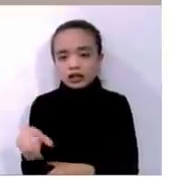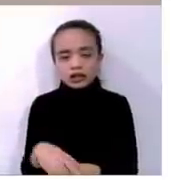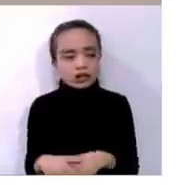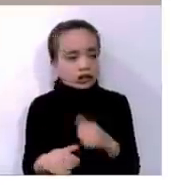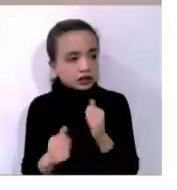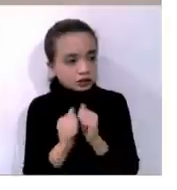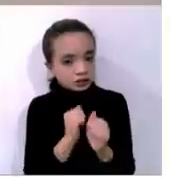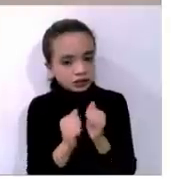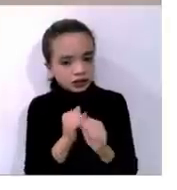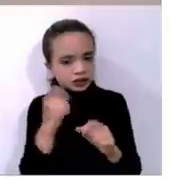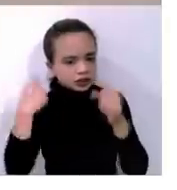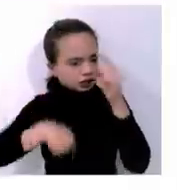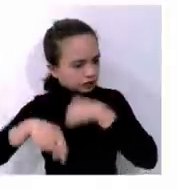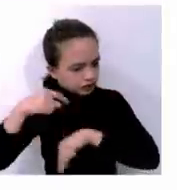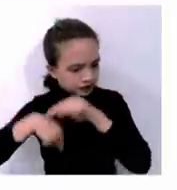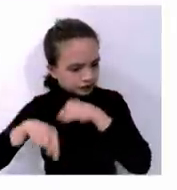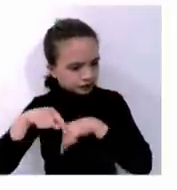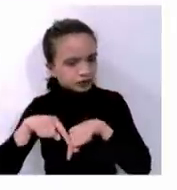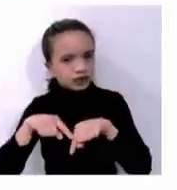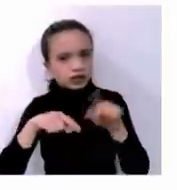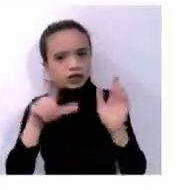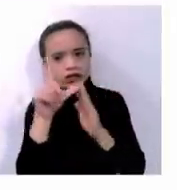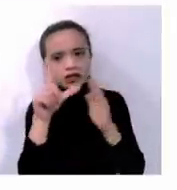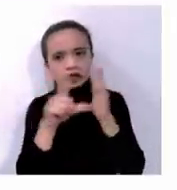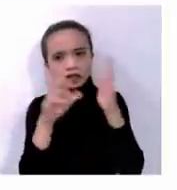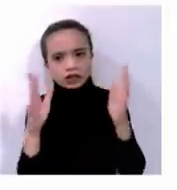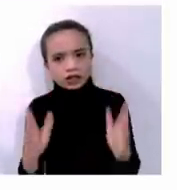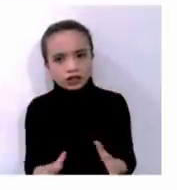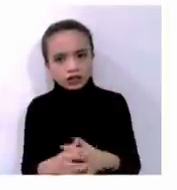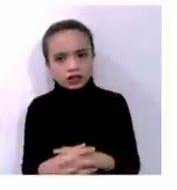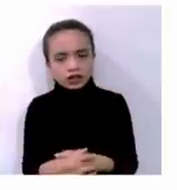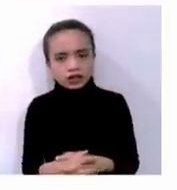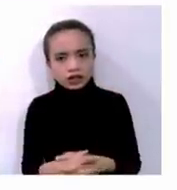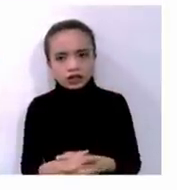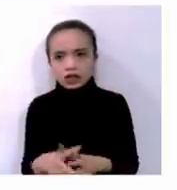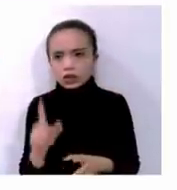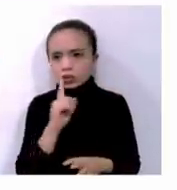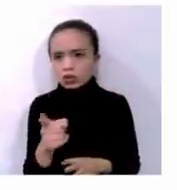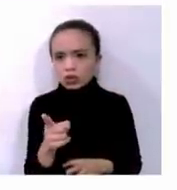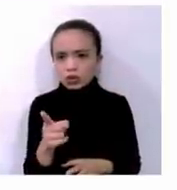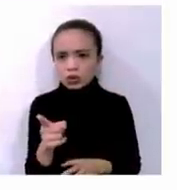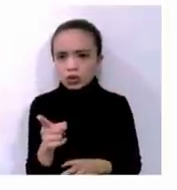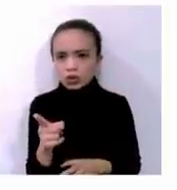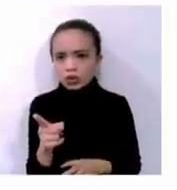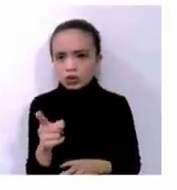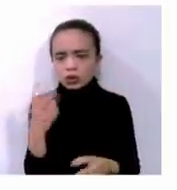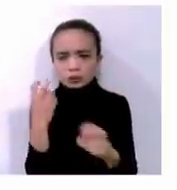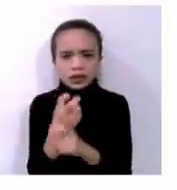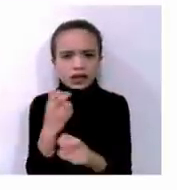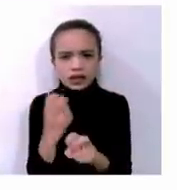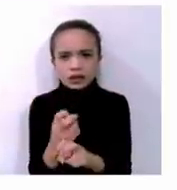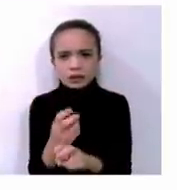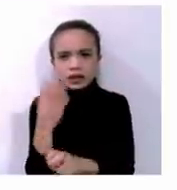So let's go back to that, Attorney Guanzon. This resolution is so difficult to write because there